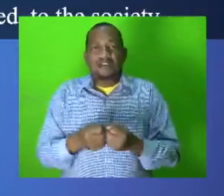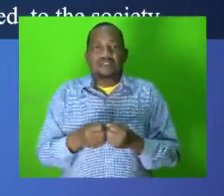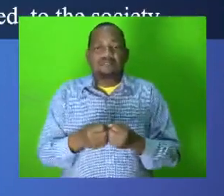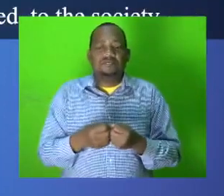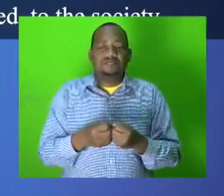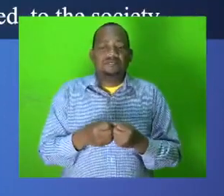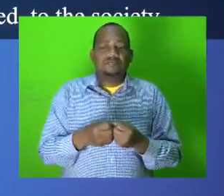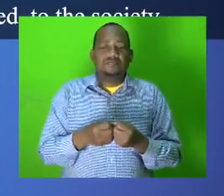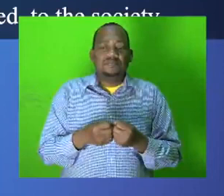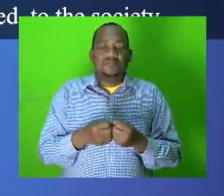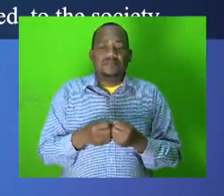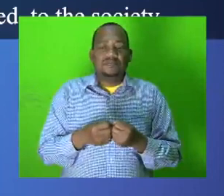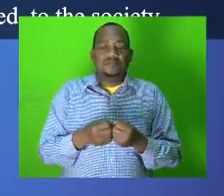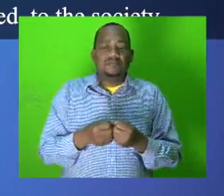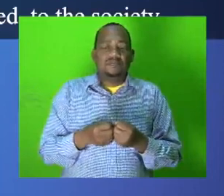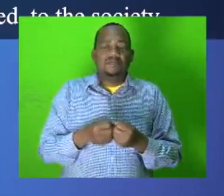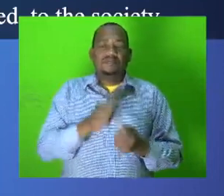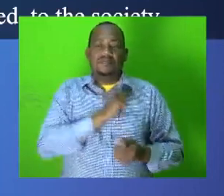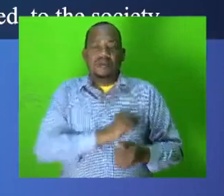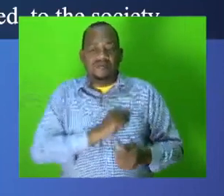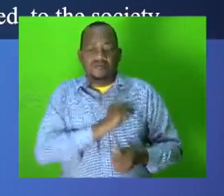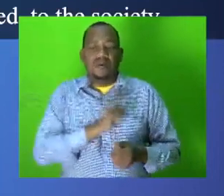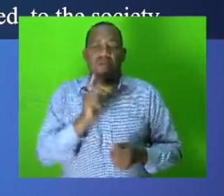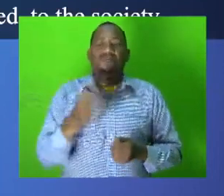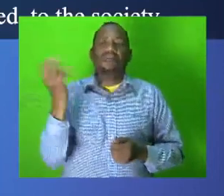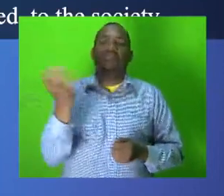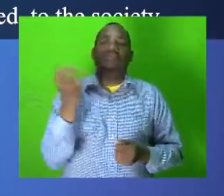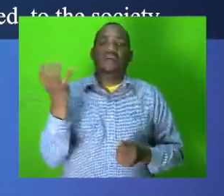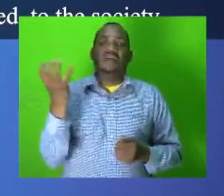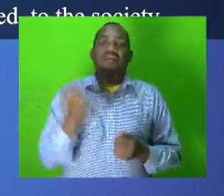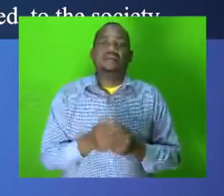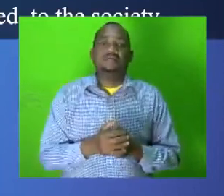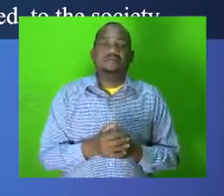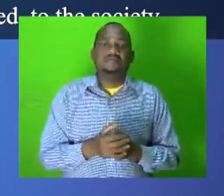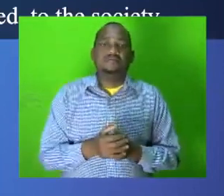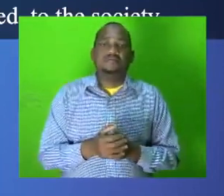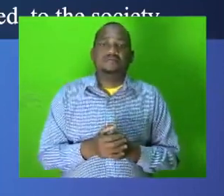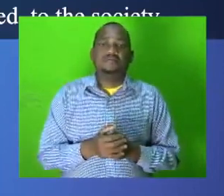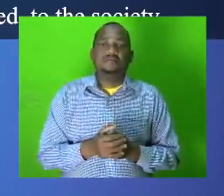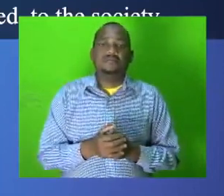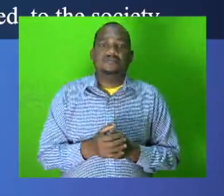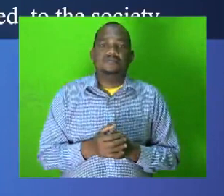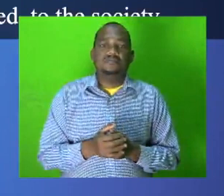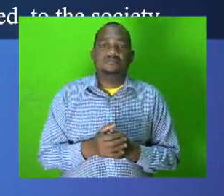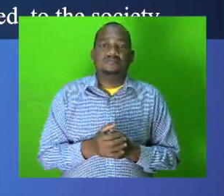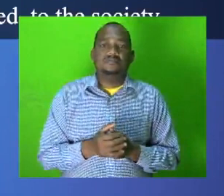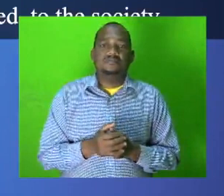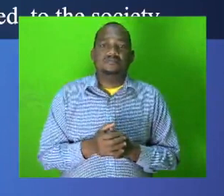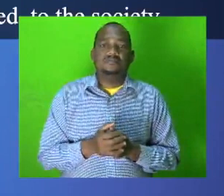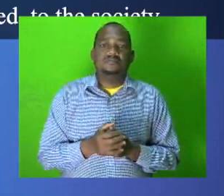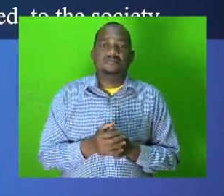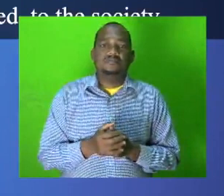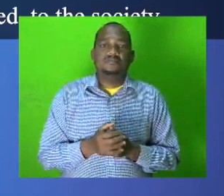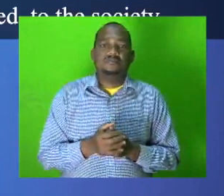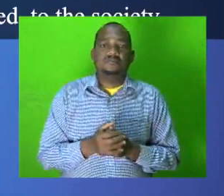Also, researcher, before doing research, should be careful with respondent